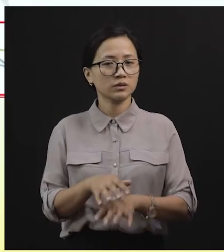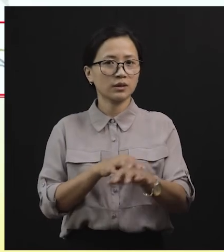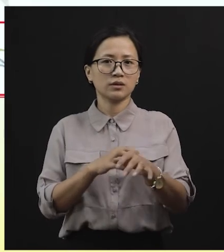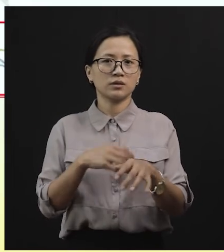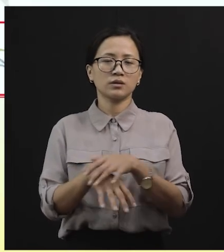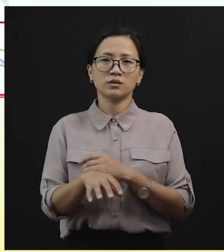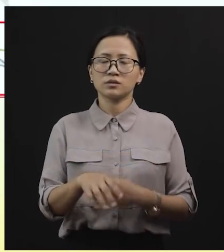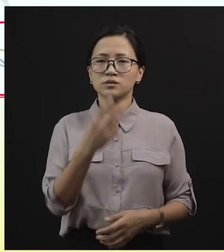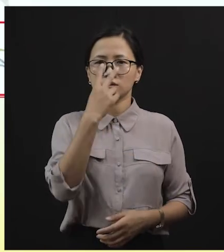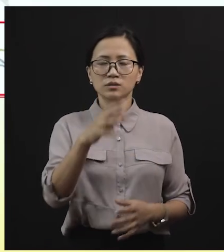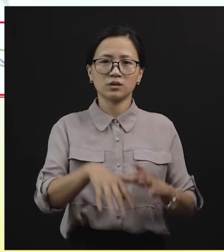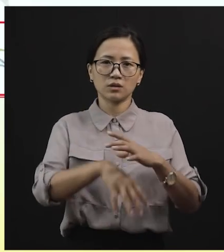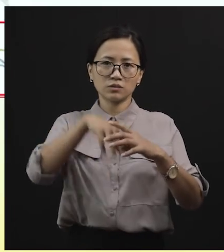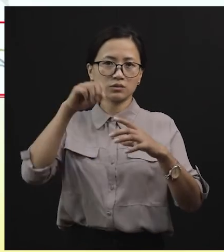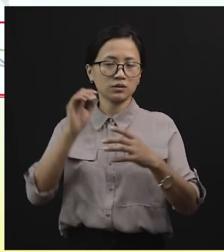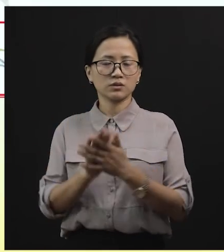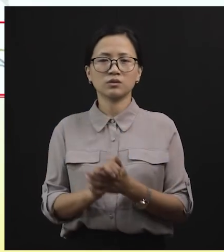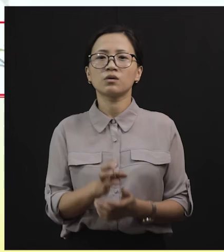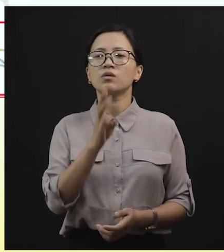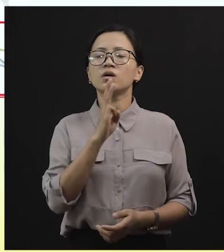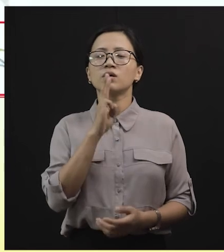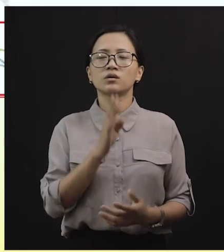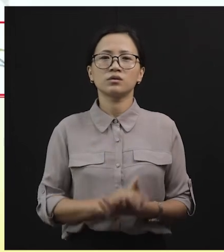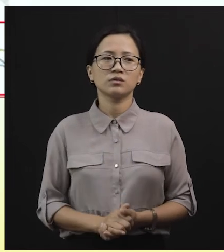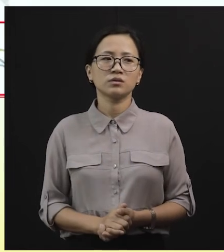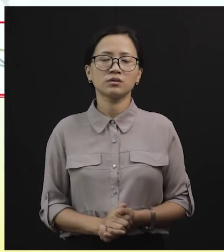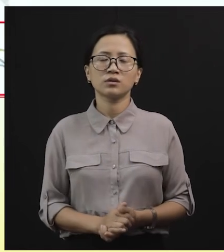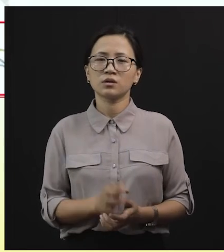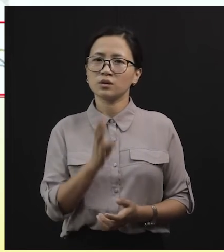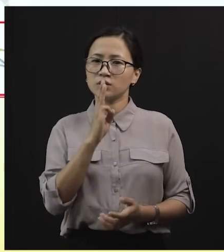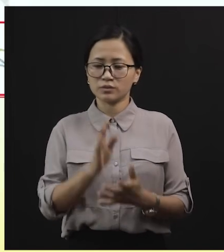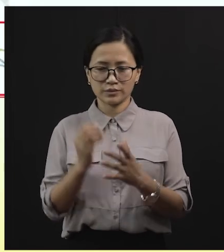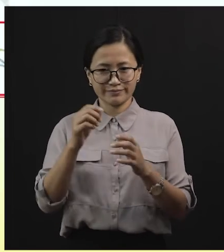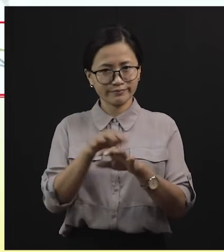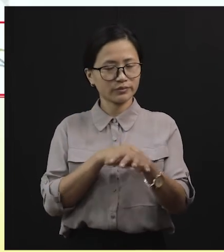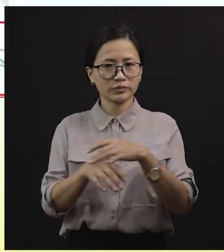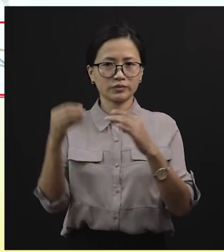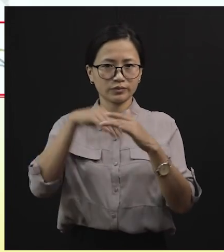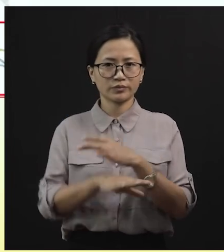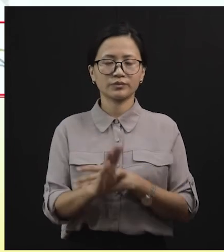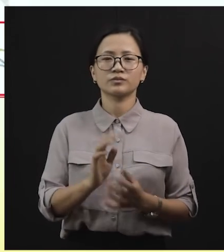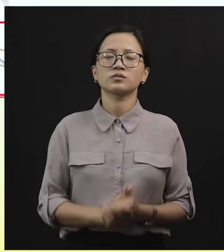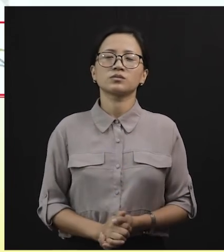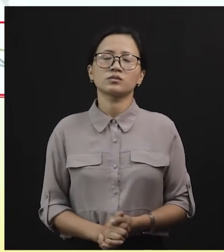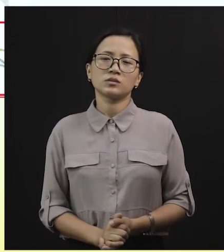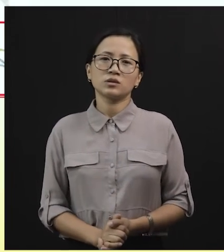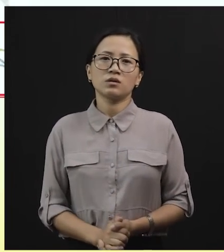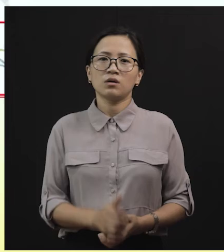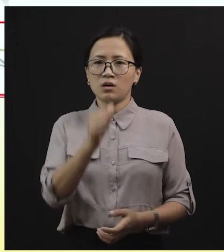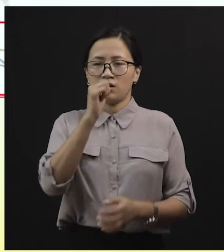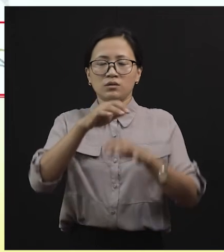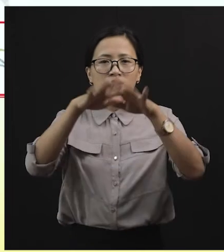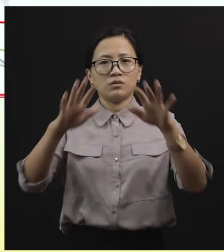we can see outside the water. Now there are also animals are inside the sea, inside the ocean. They